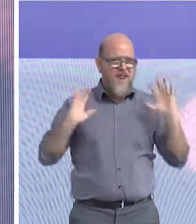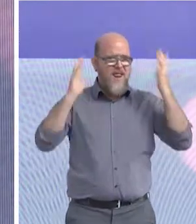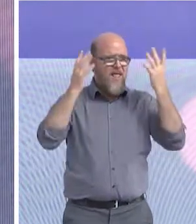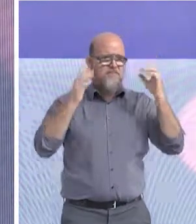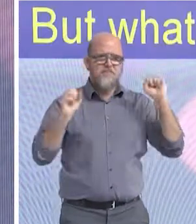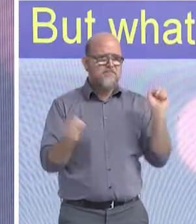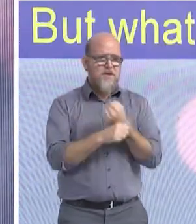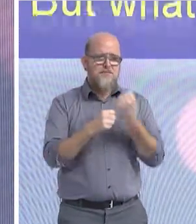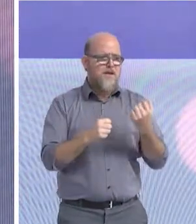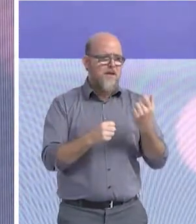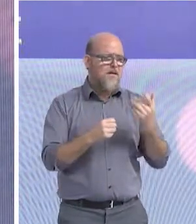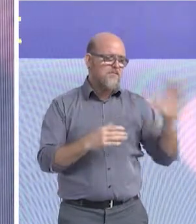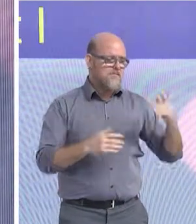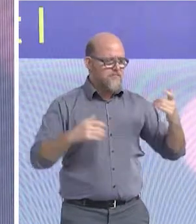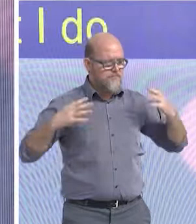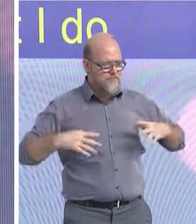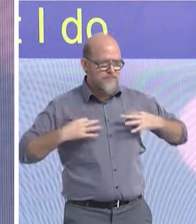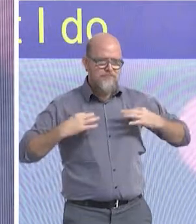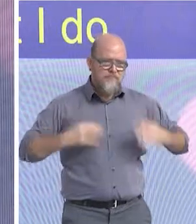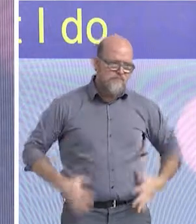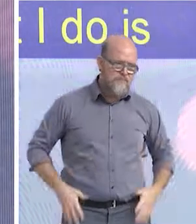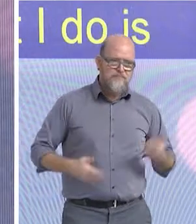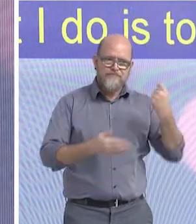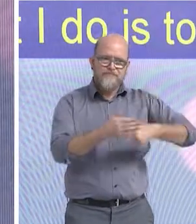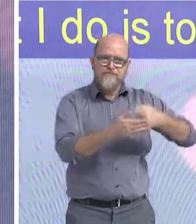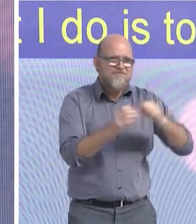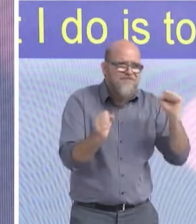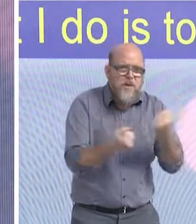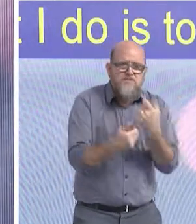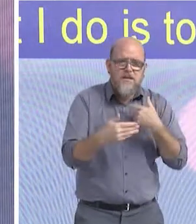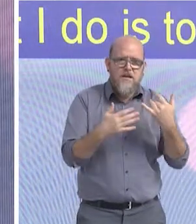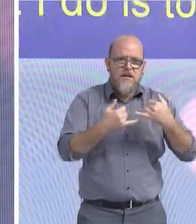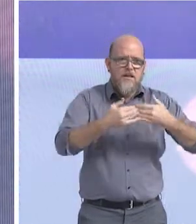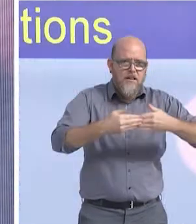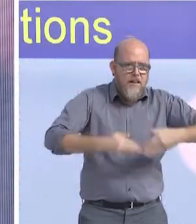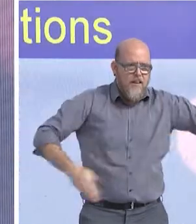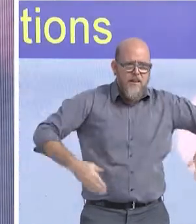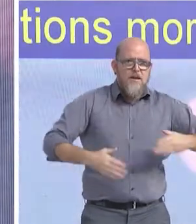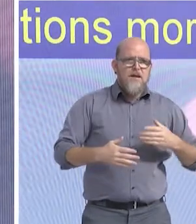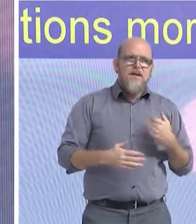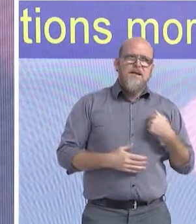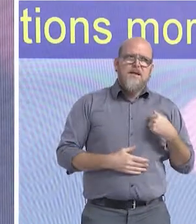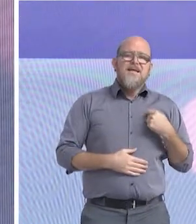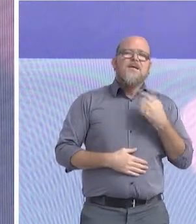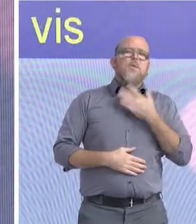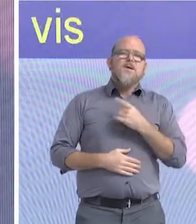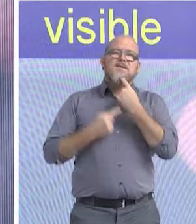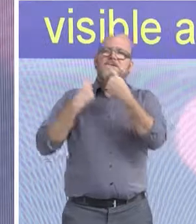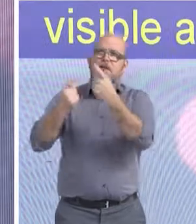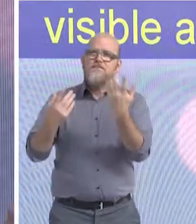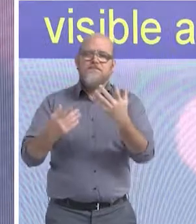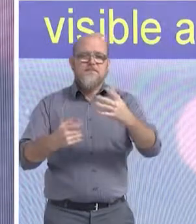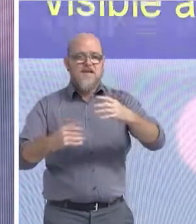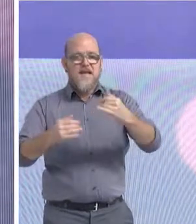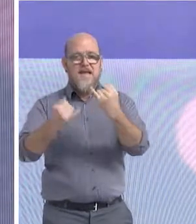that I do is to make the institutions more accountable and more visible and more accessible.